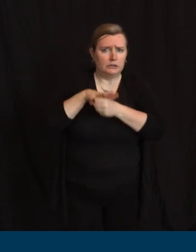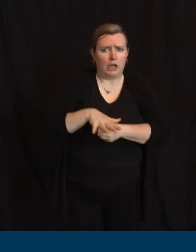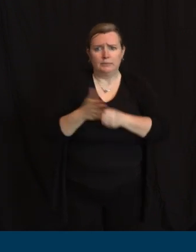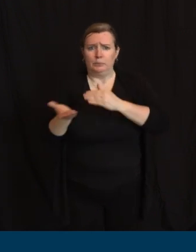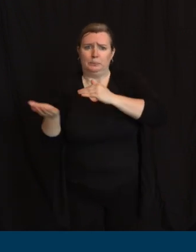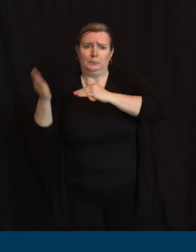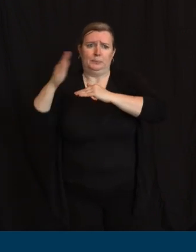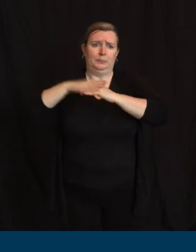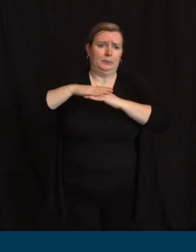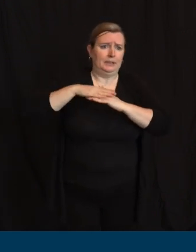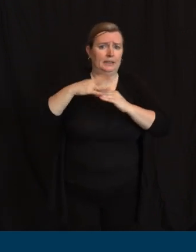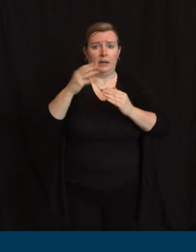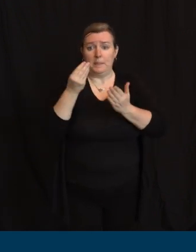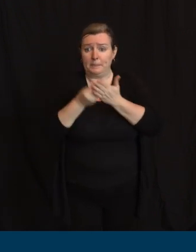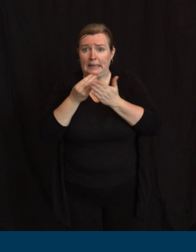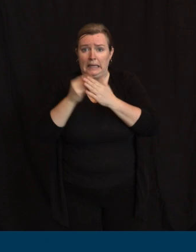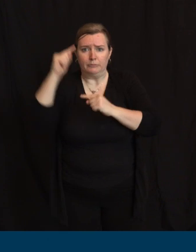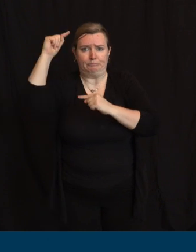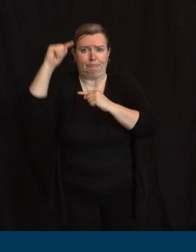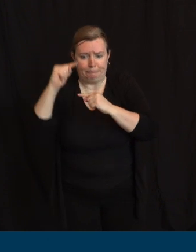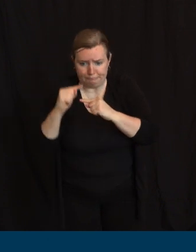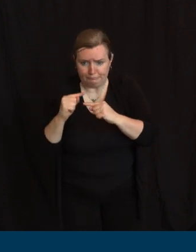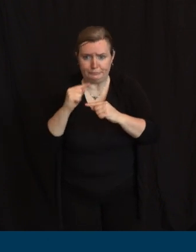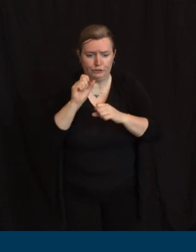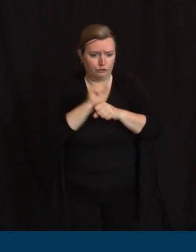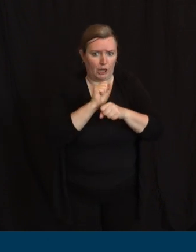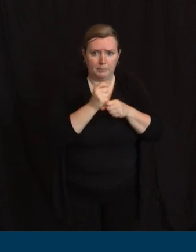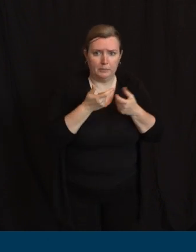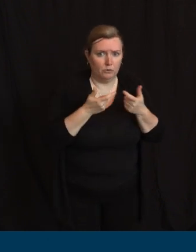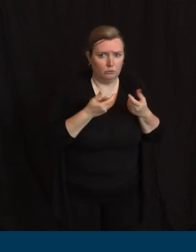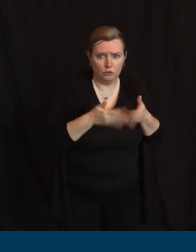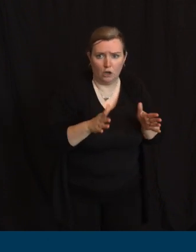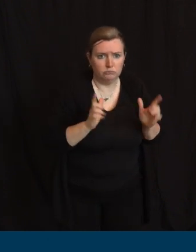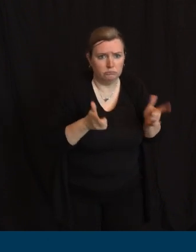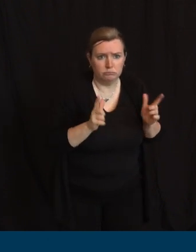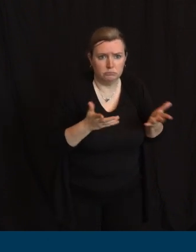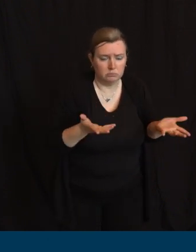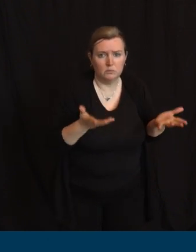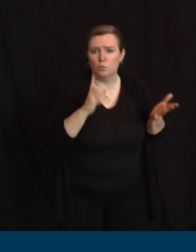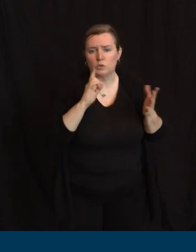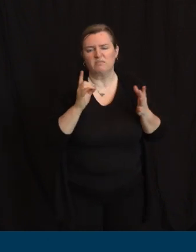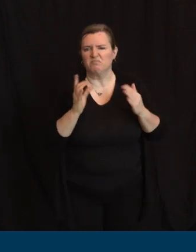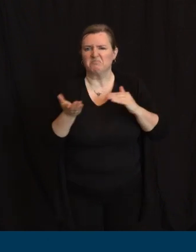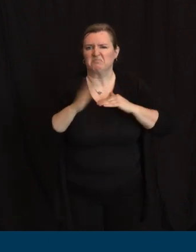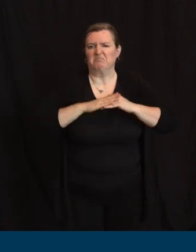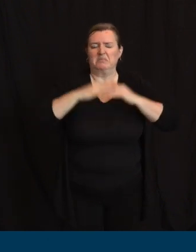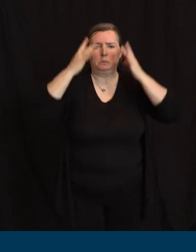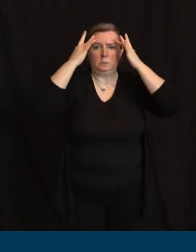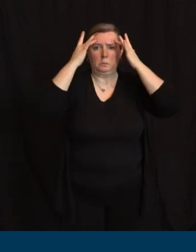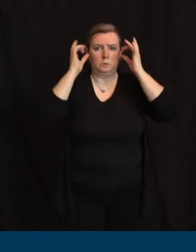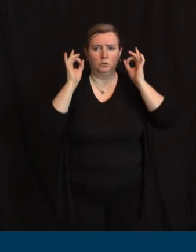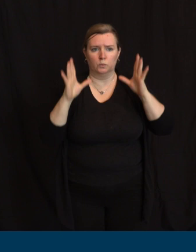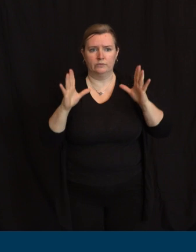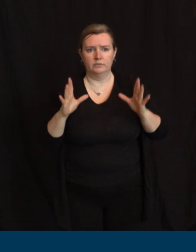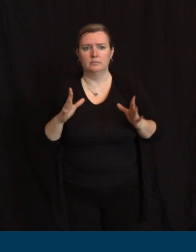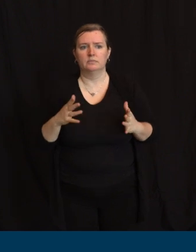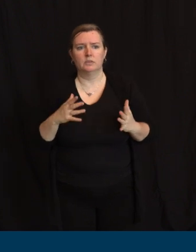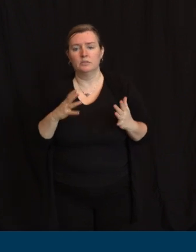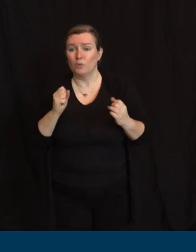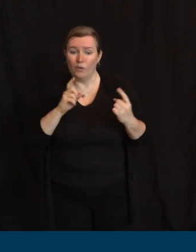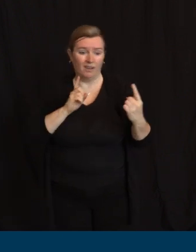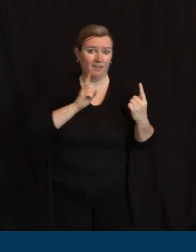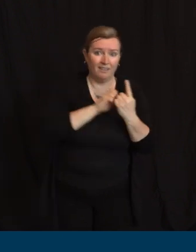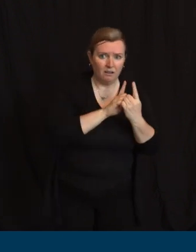out of work can be overwhelming. Social separation is key to fighting this virus, but it also